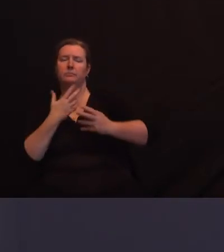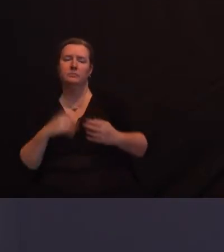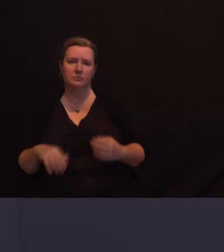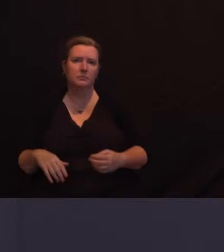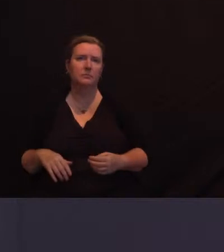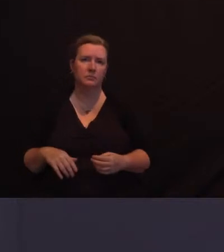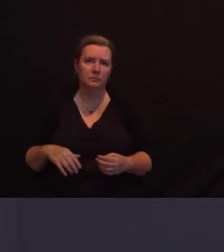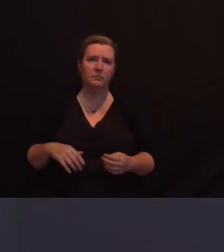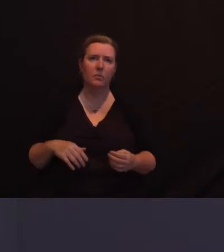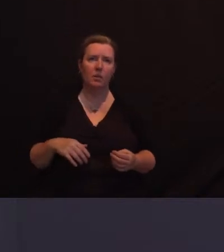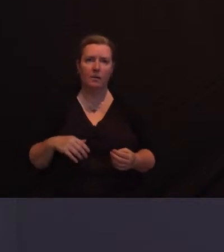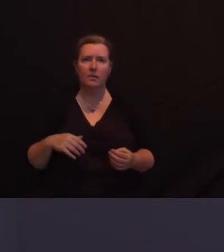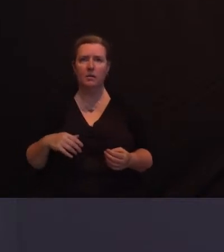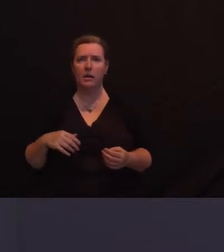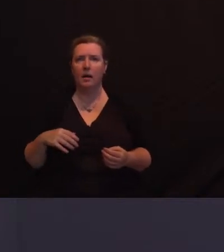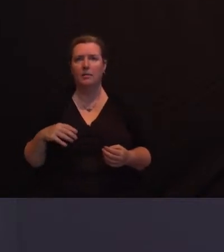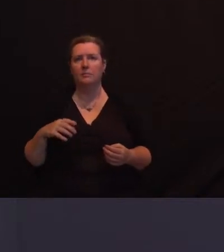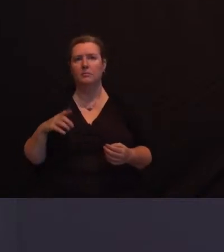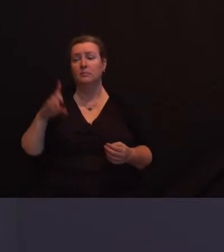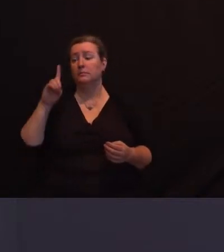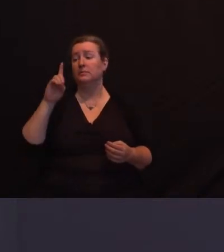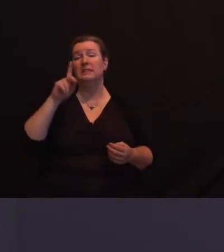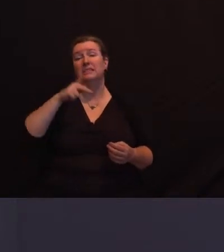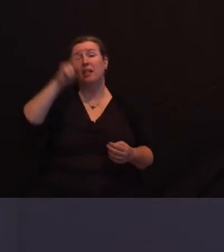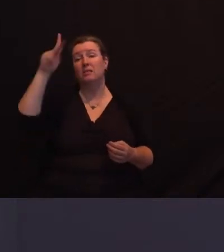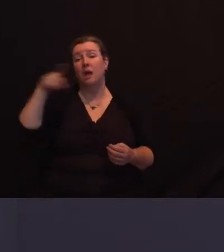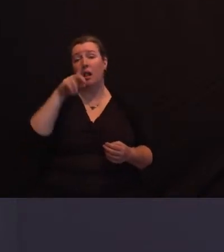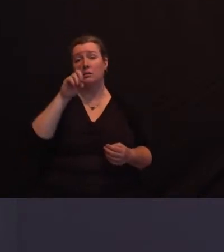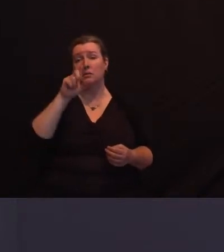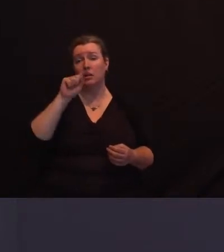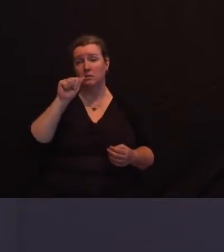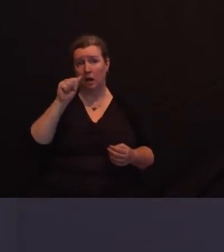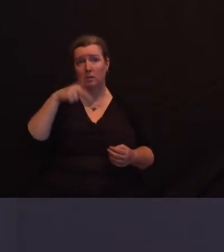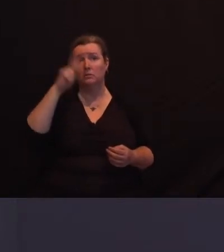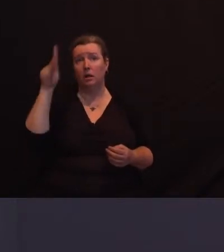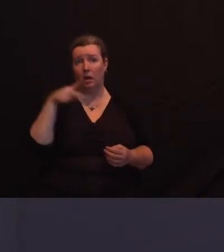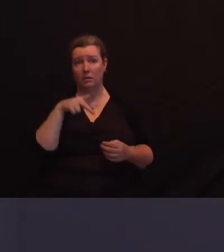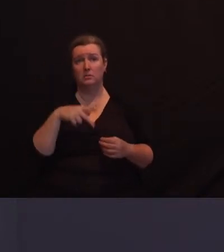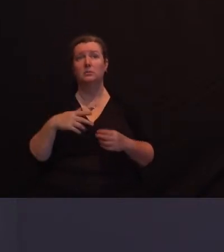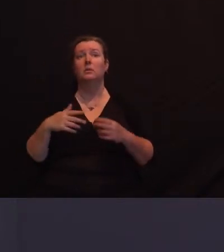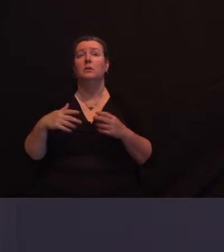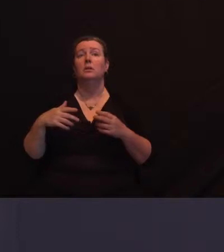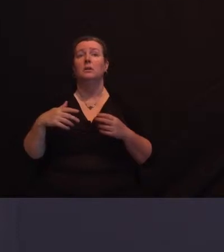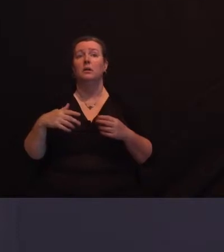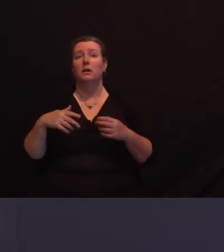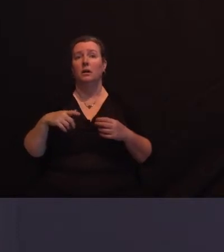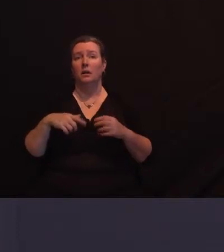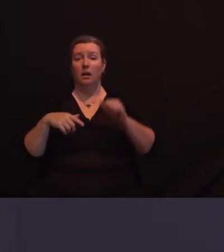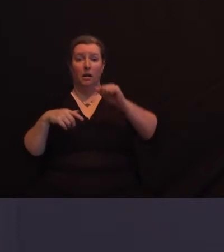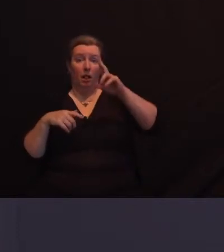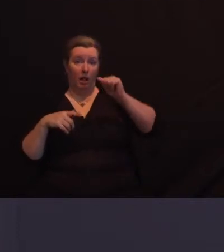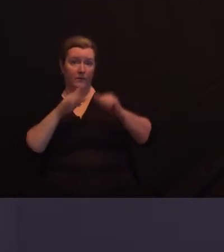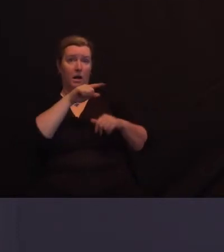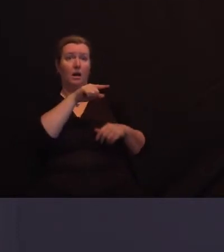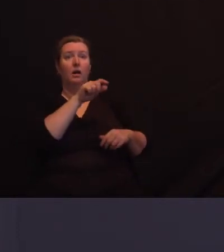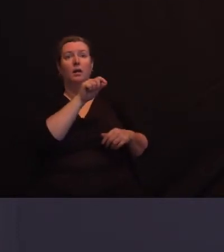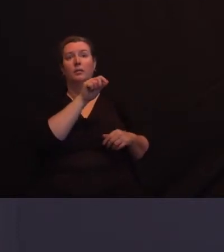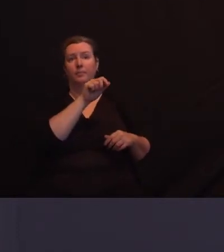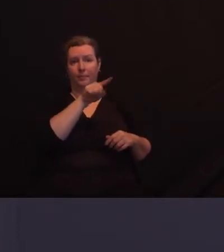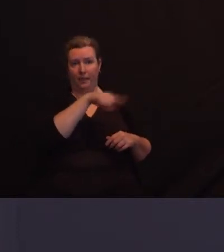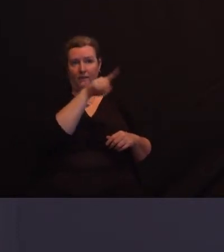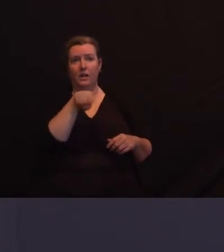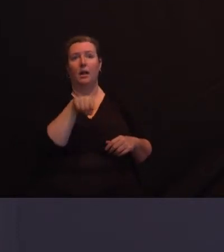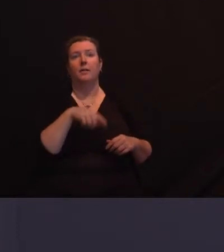transmissible Delta variant, the initial variants like Alpha, could lead to infection in 1 to 3